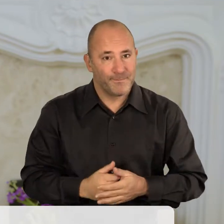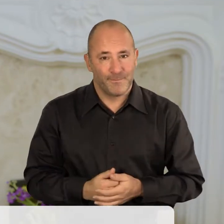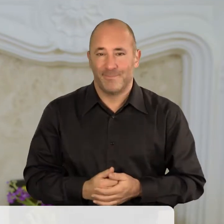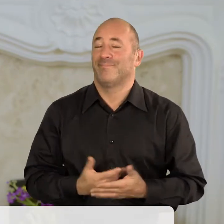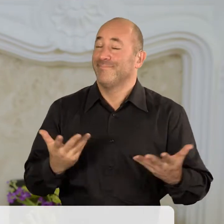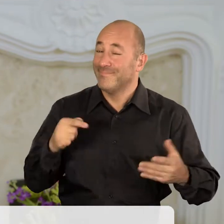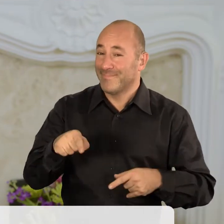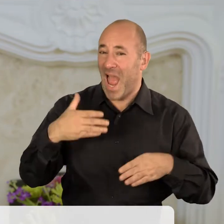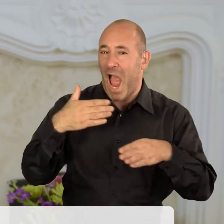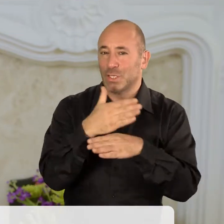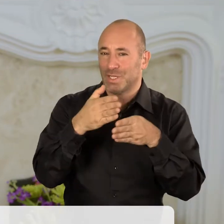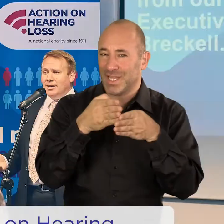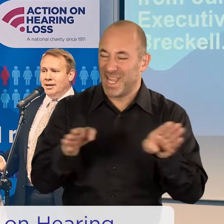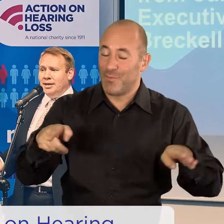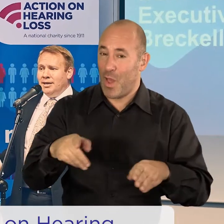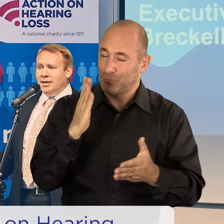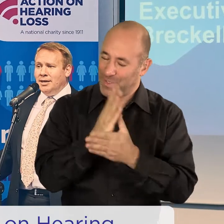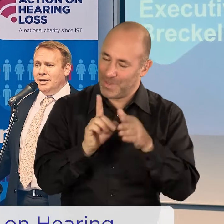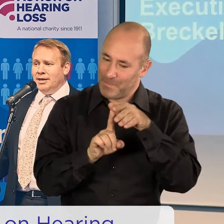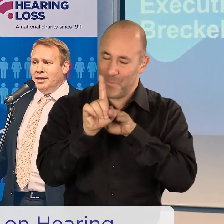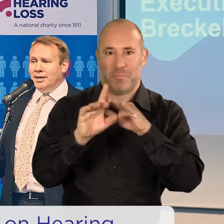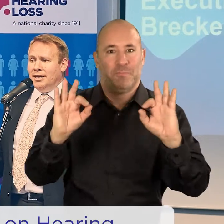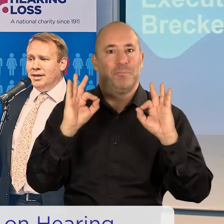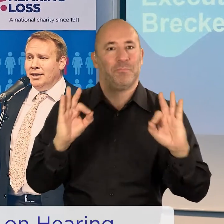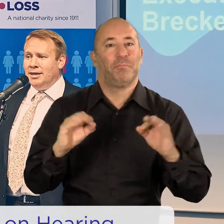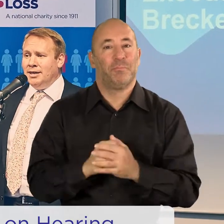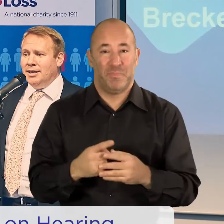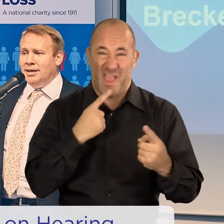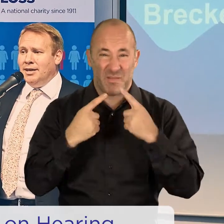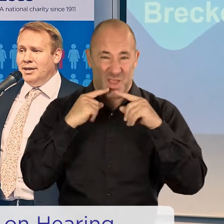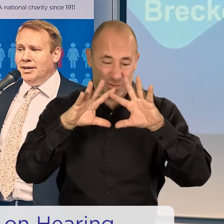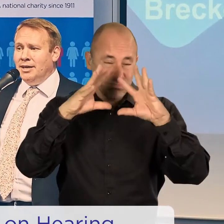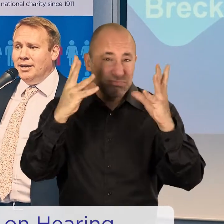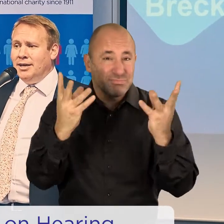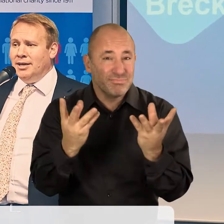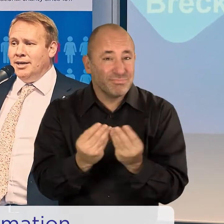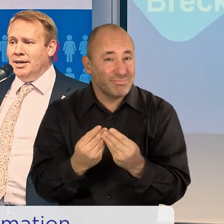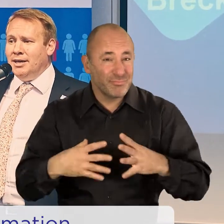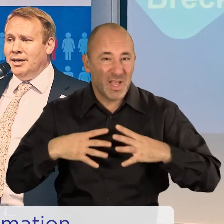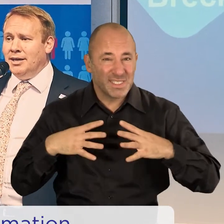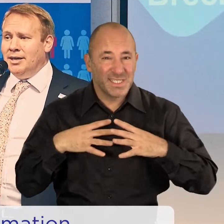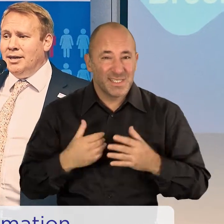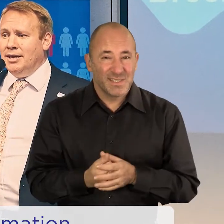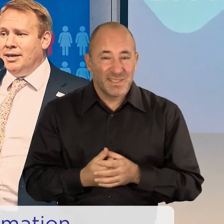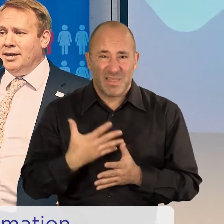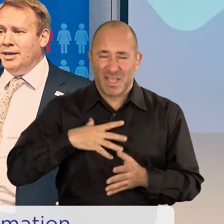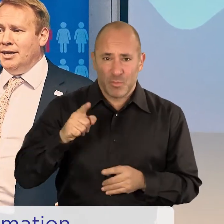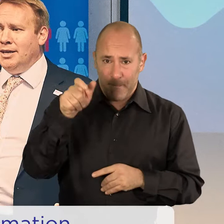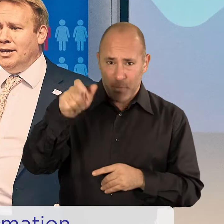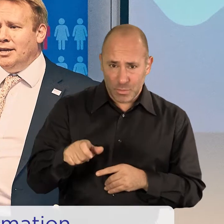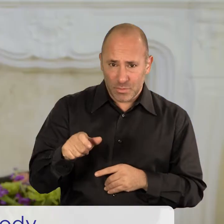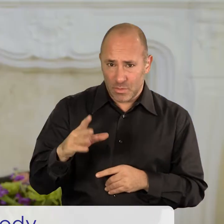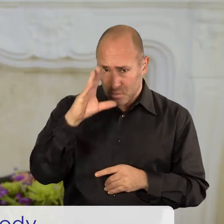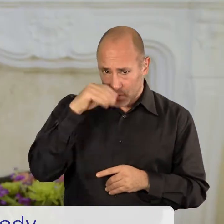it. That is a known fact. And I think that's where Action on Hearing Loss really comes into their own. They have all the information at